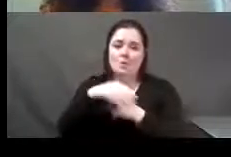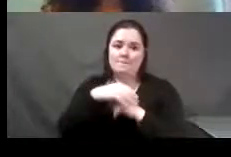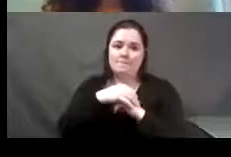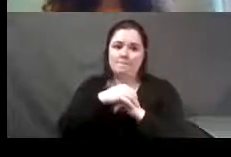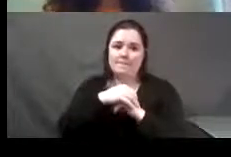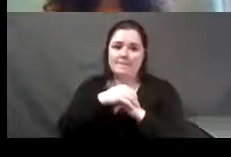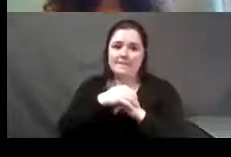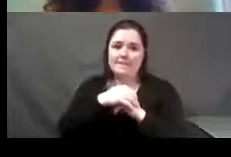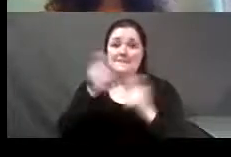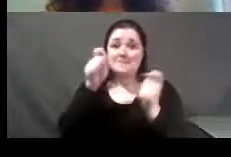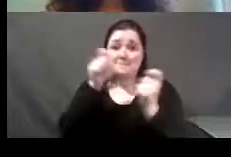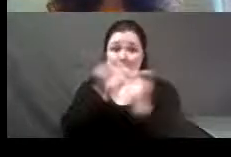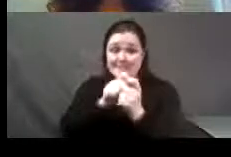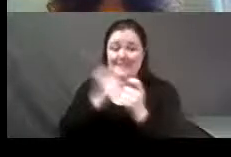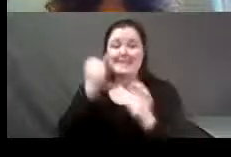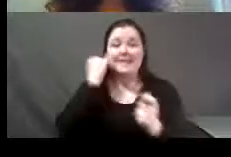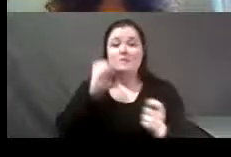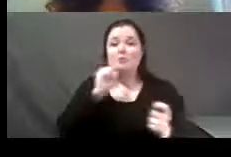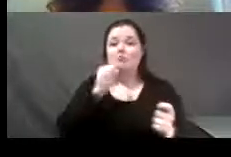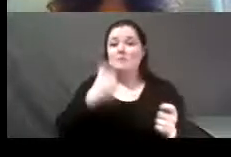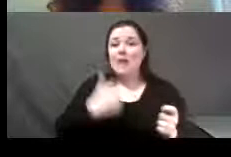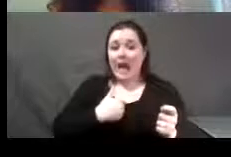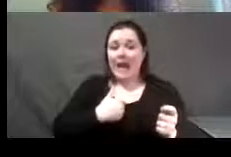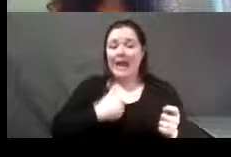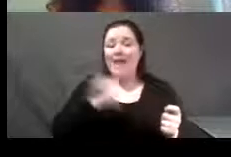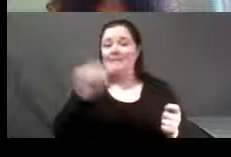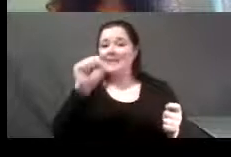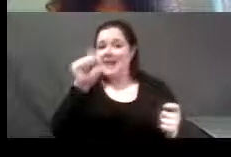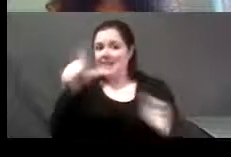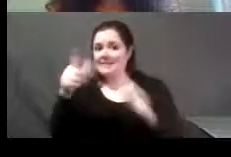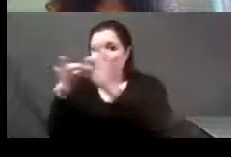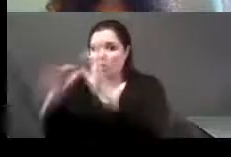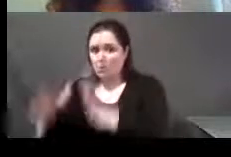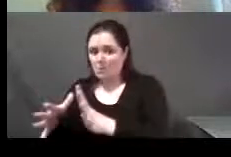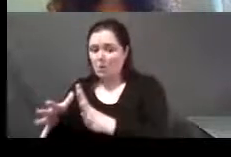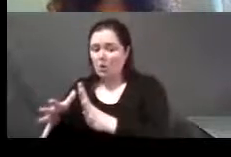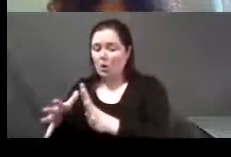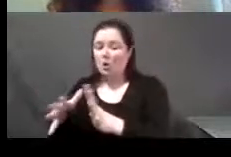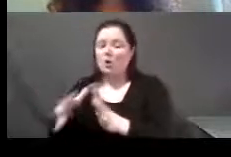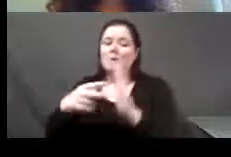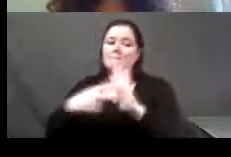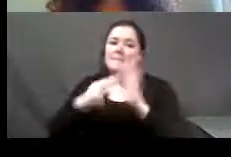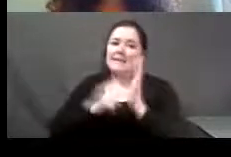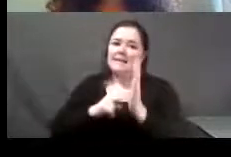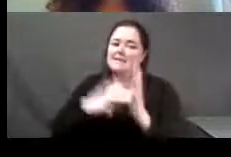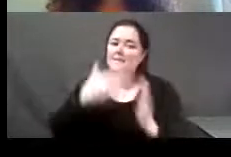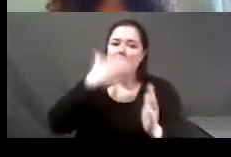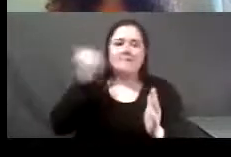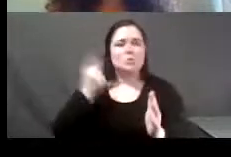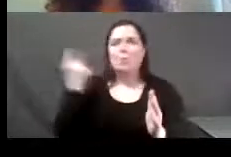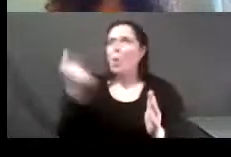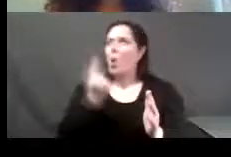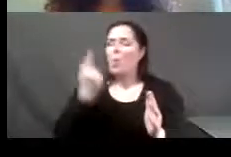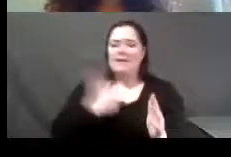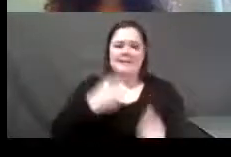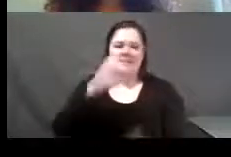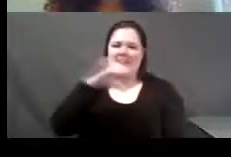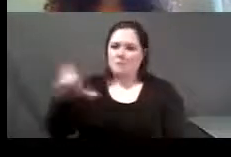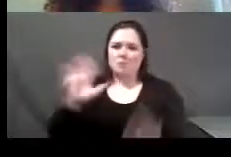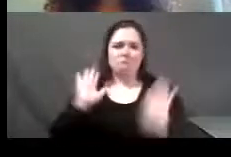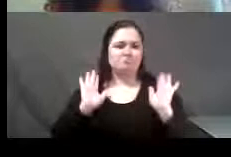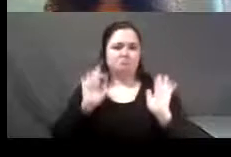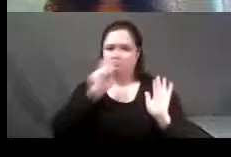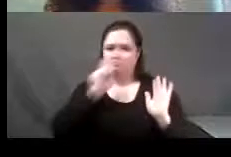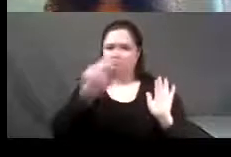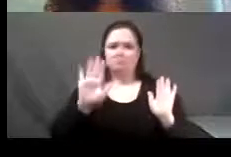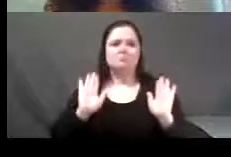Especially if you do not have access to an ASL interpreter, it's always best practice to just always add captioning, so